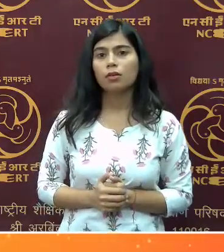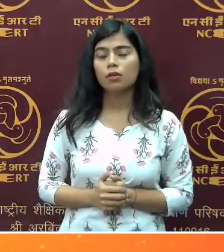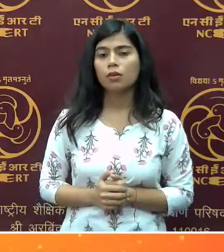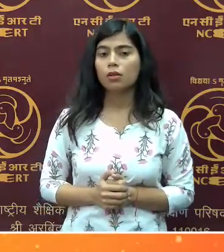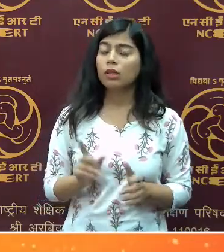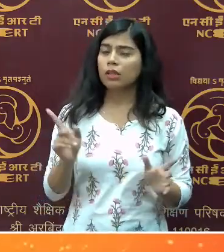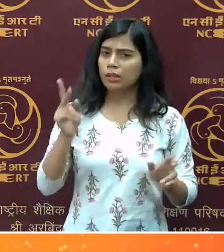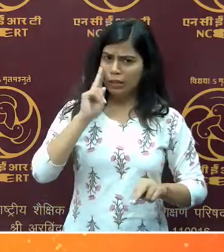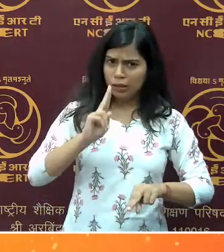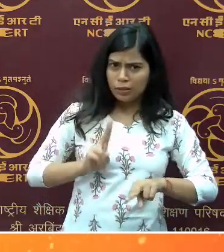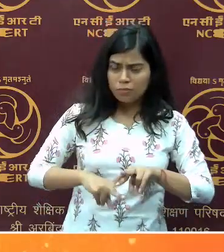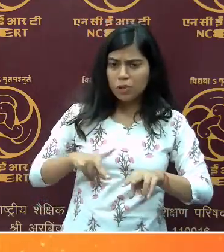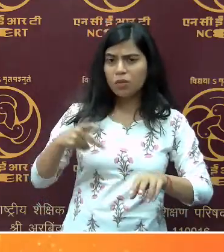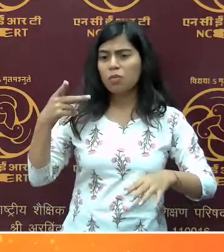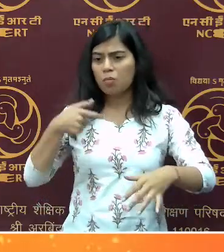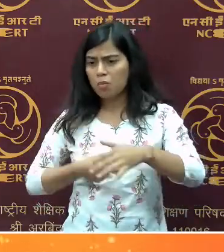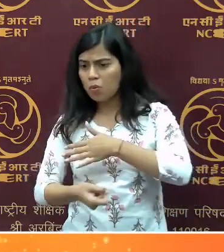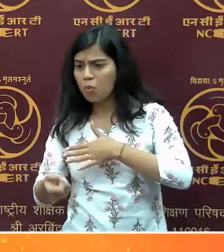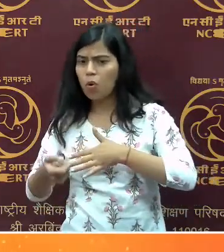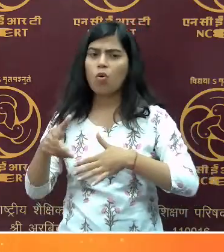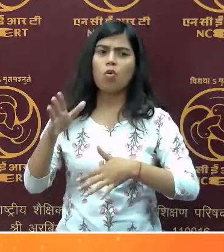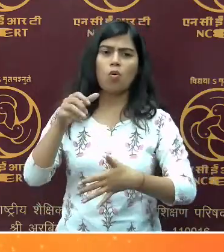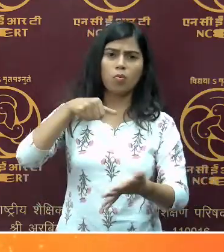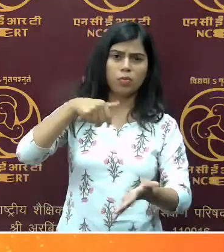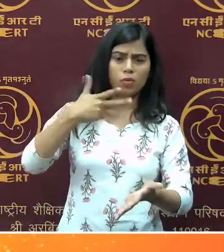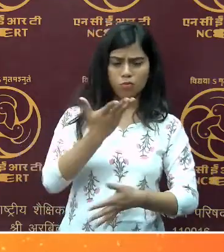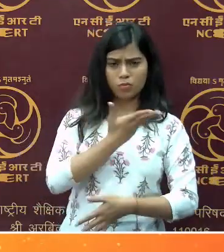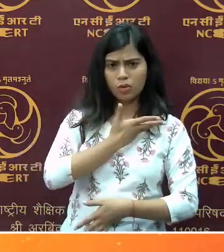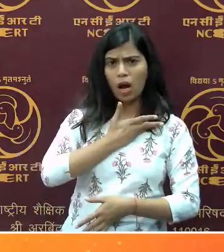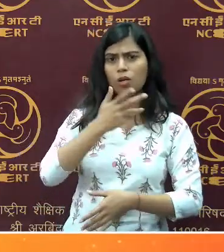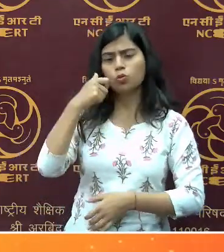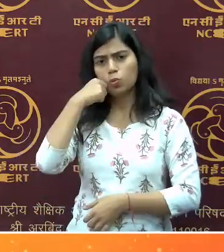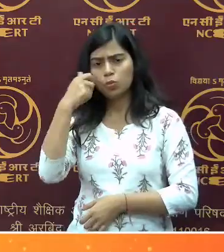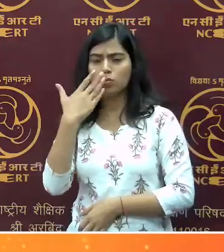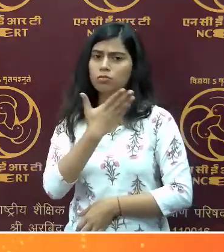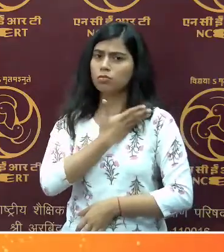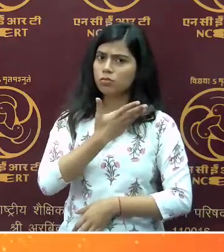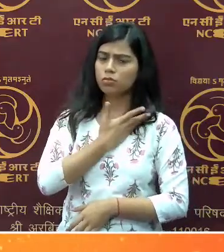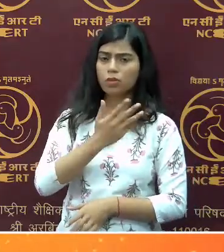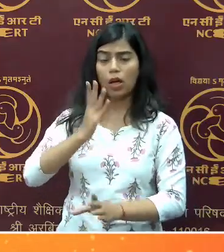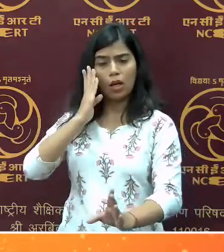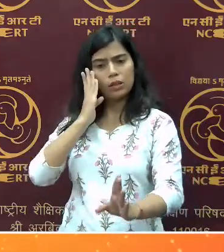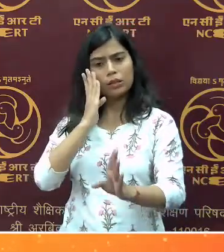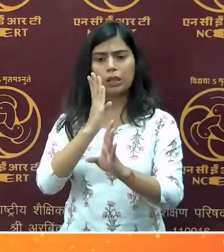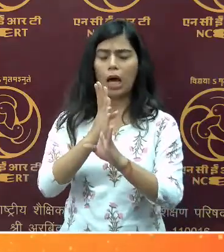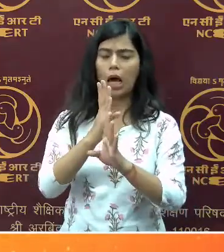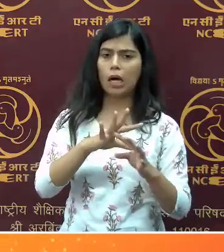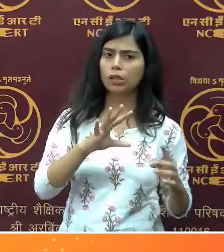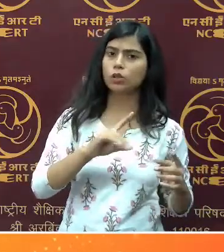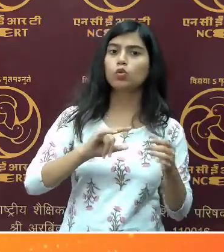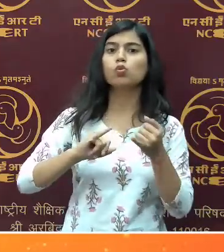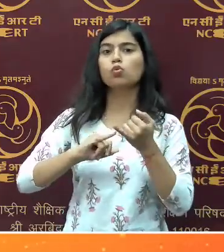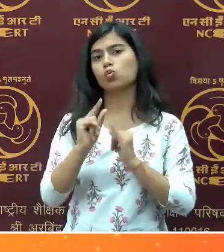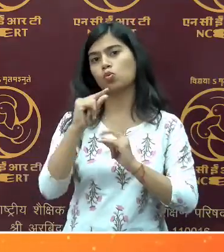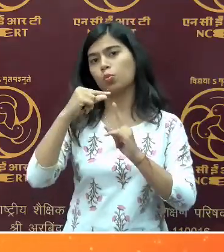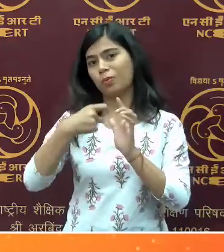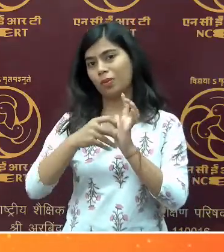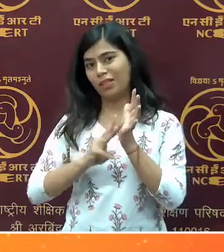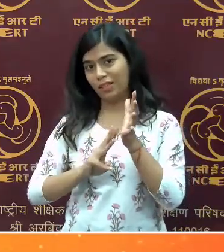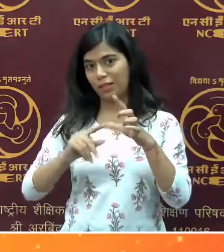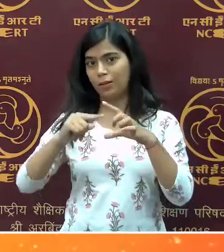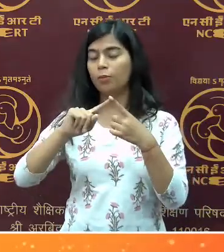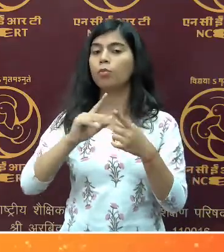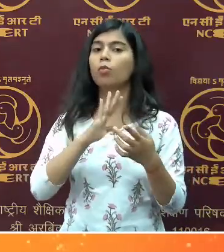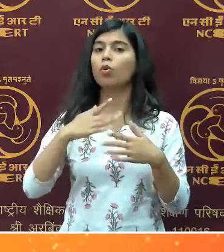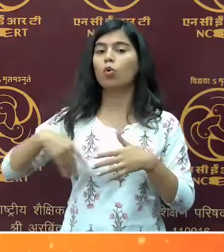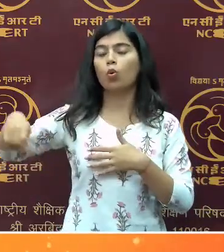in case of violation of fundamental rights and human rights, one can directly approach Supreme Court also. Individual can directly approach